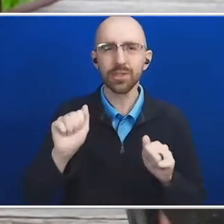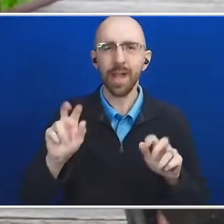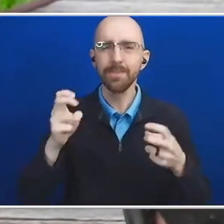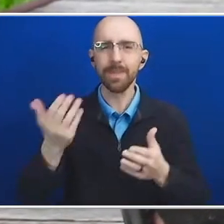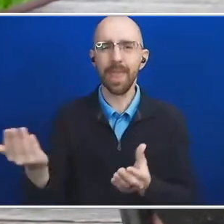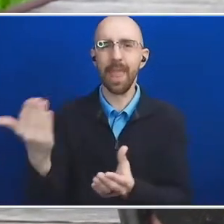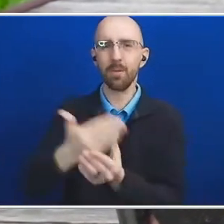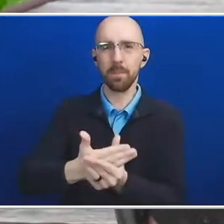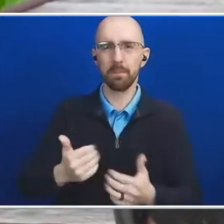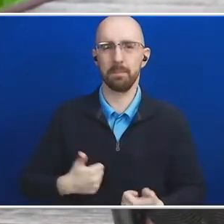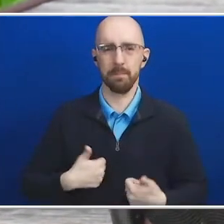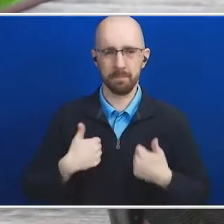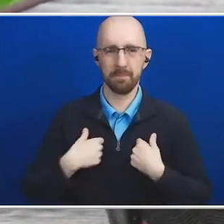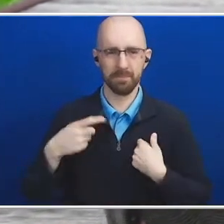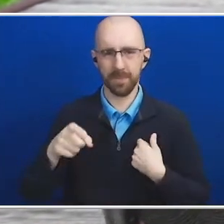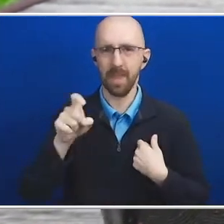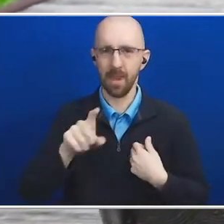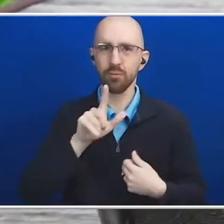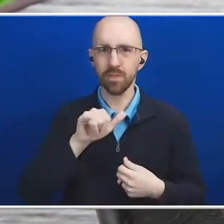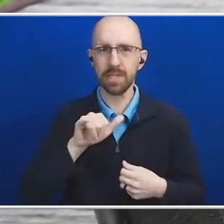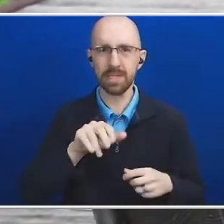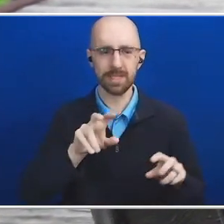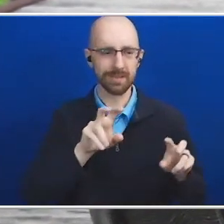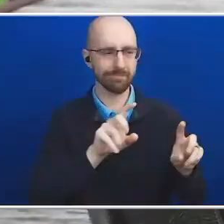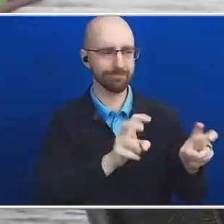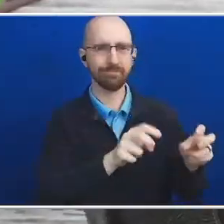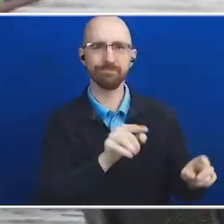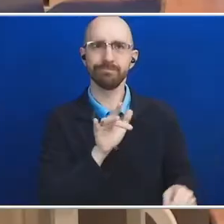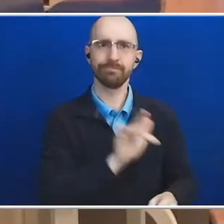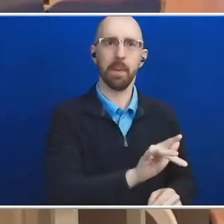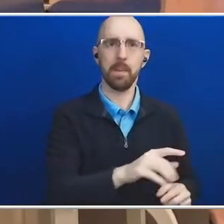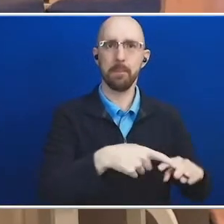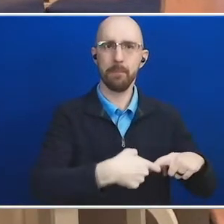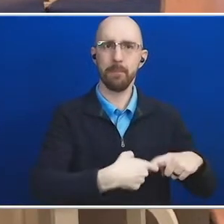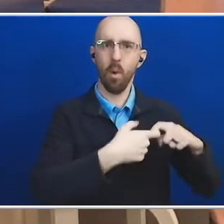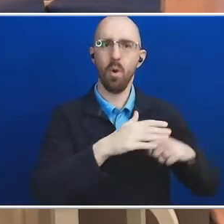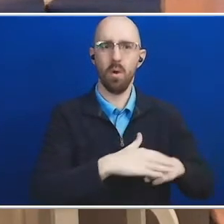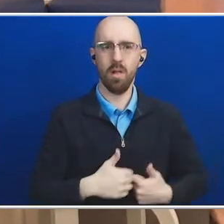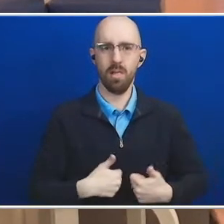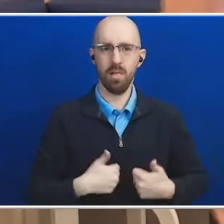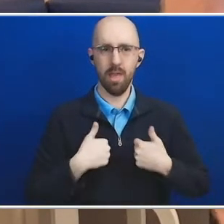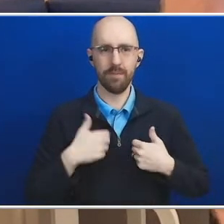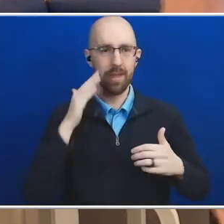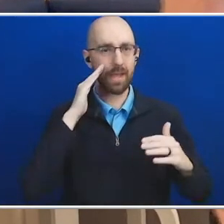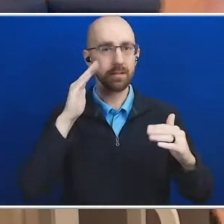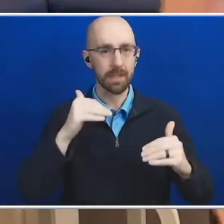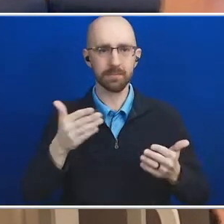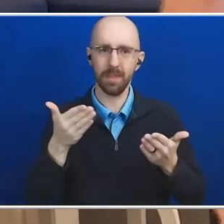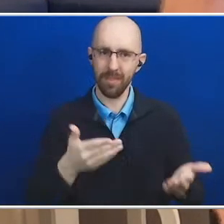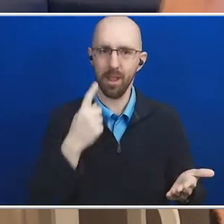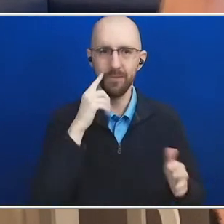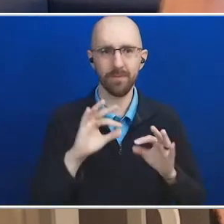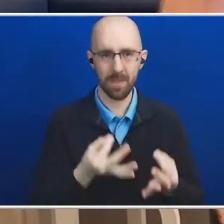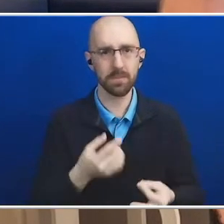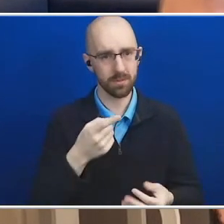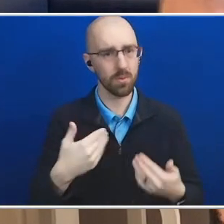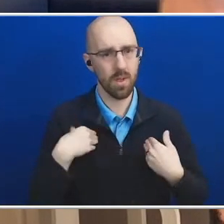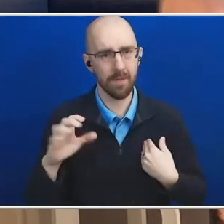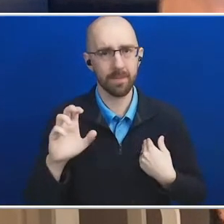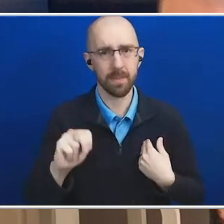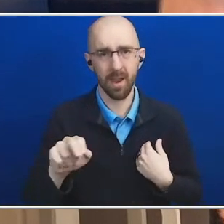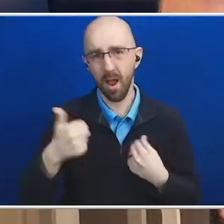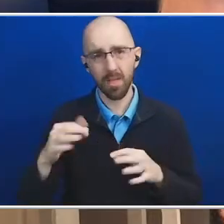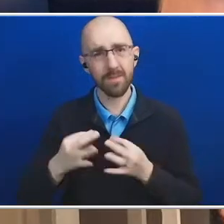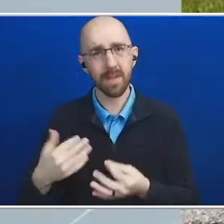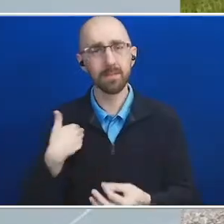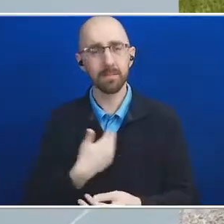to press pause on your life. You're expected to be there for your family, and you certainly have been. Did other family members step up, especially